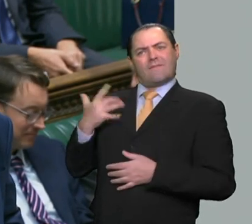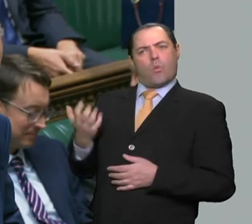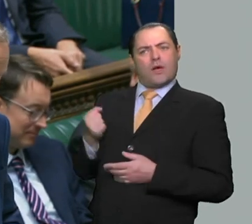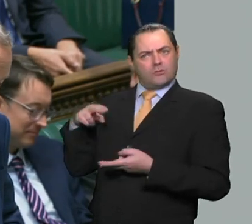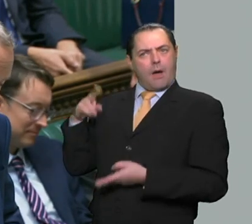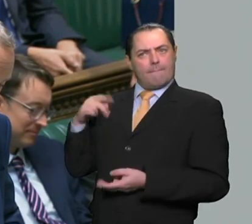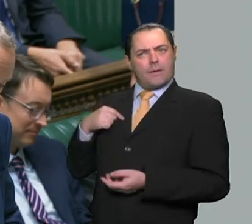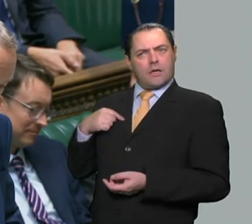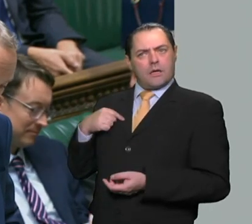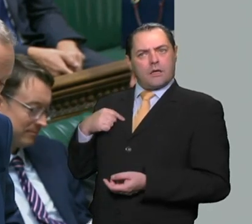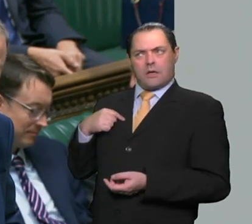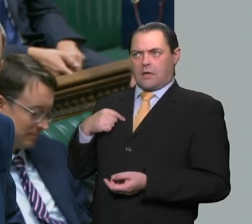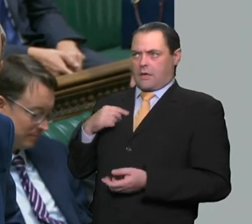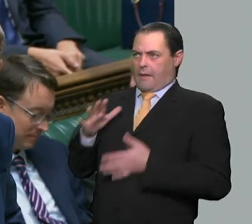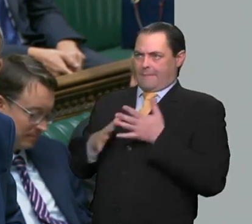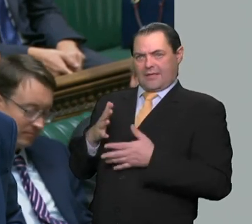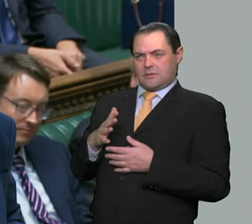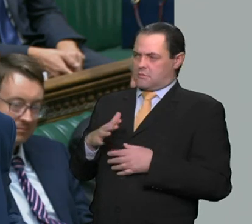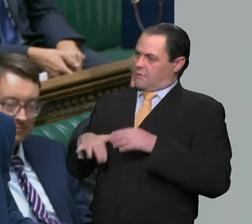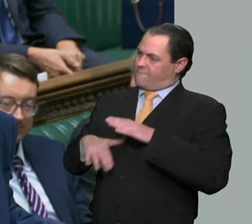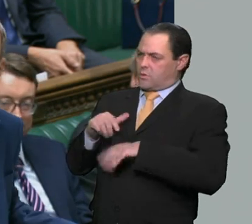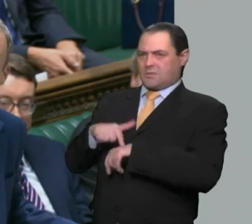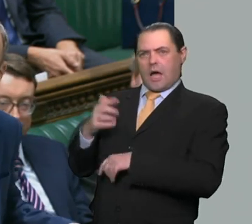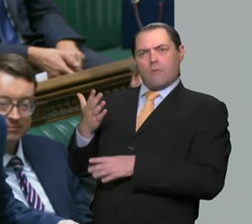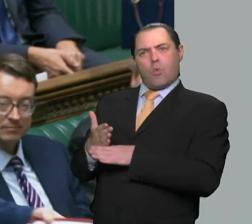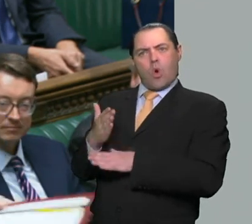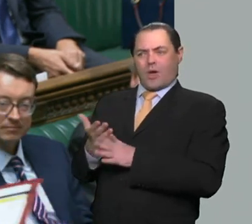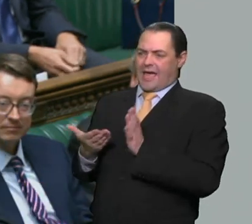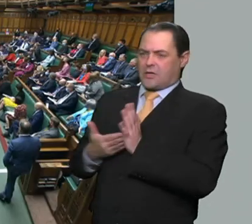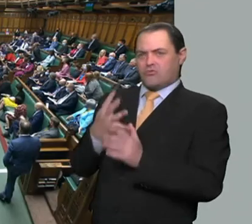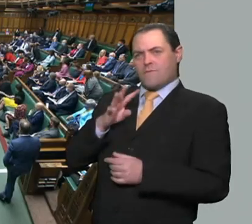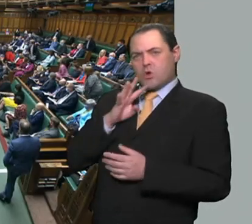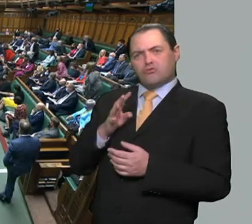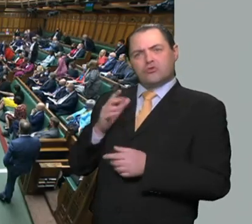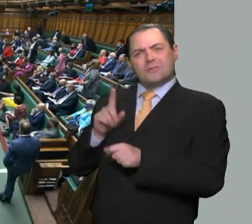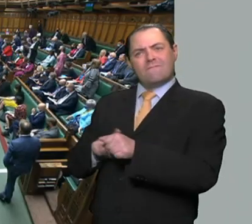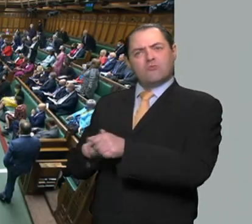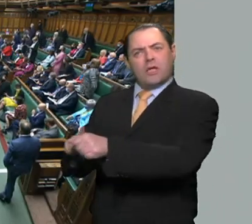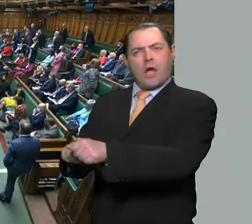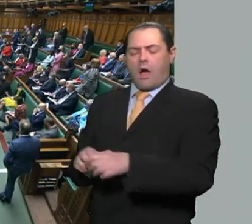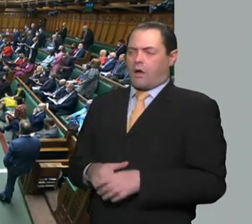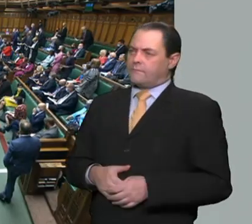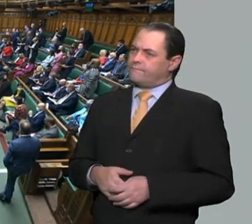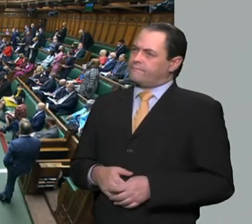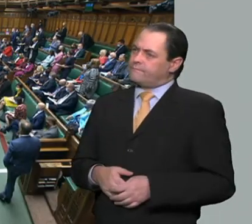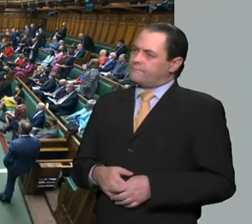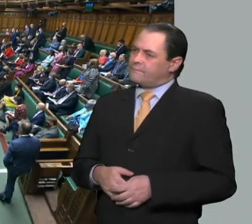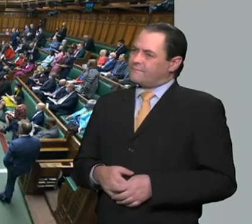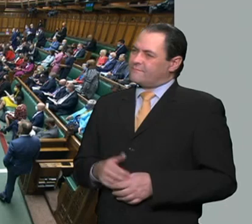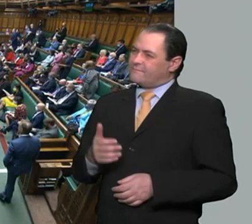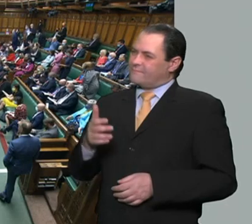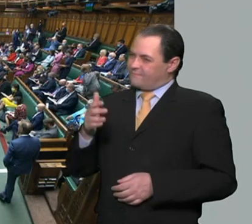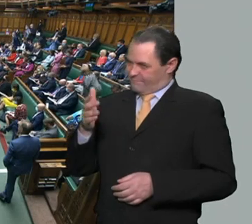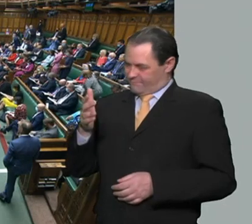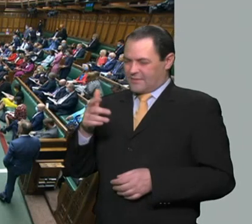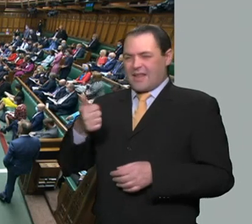save the full-time worker £400 every year. John Penrose. Mr. Deputy Speaker, later